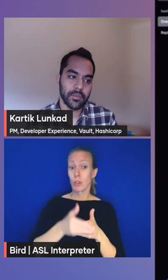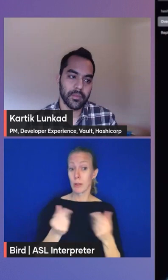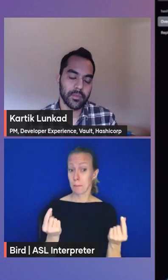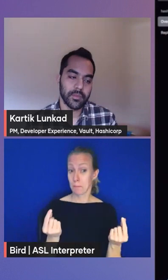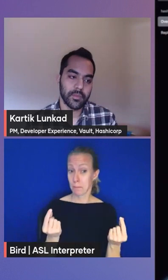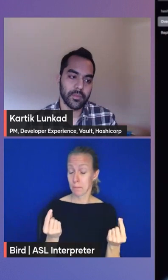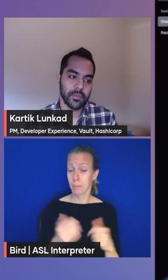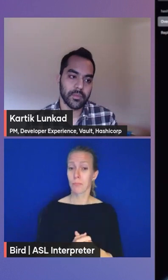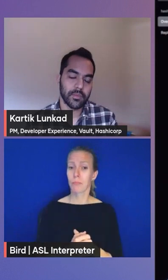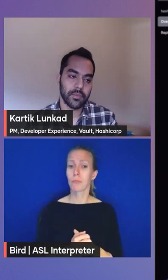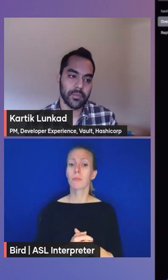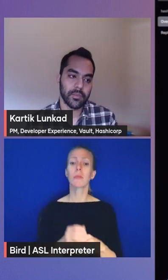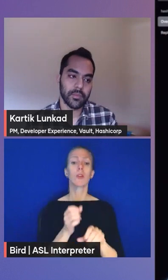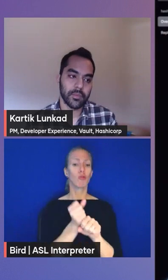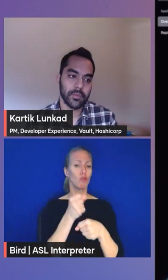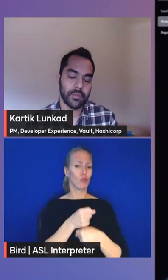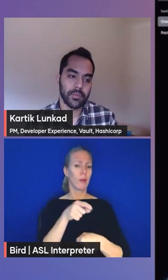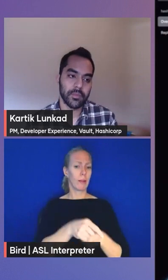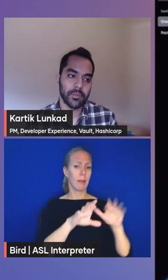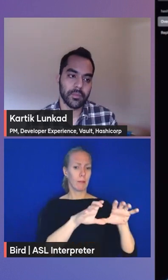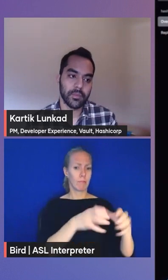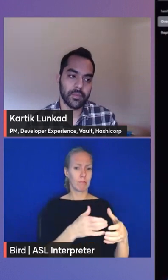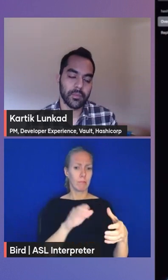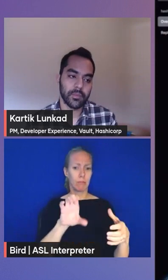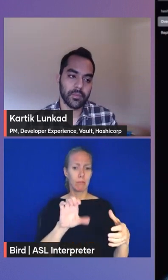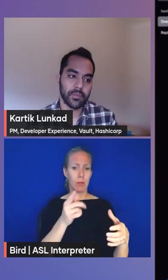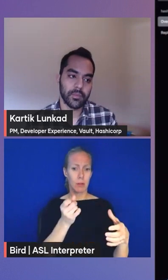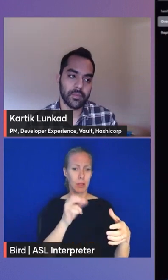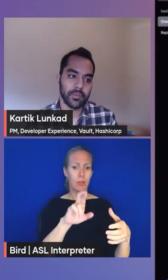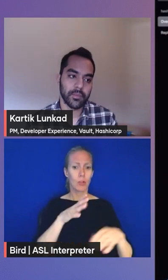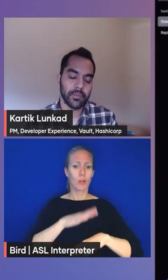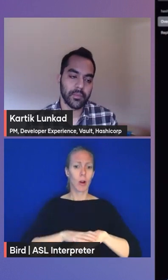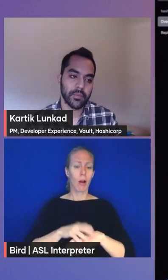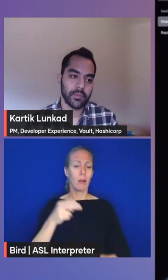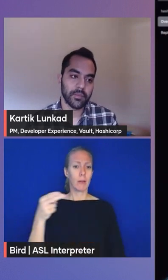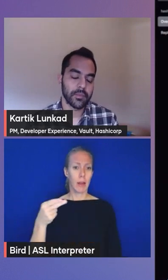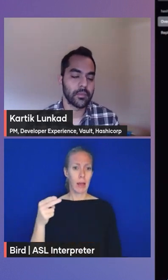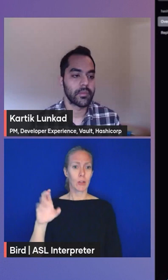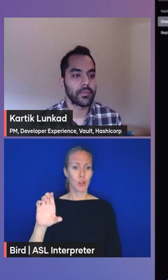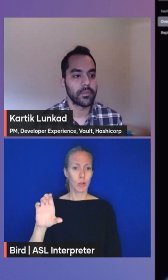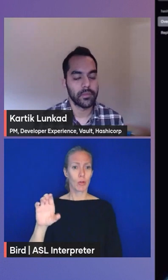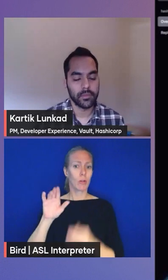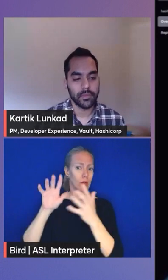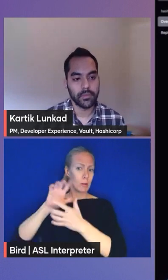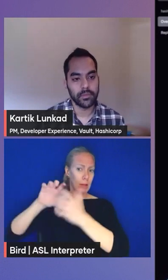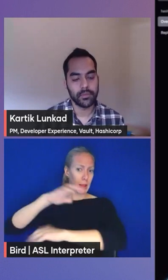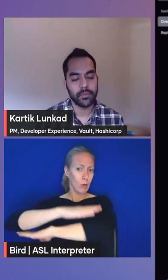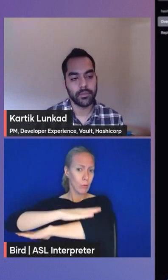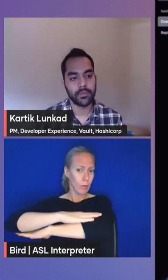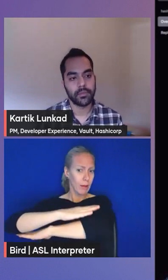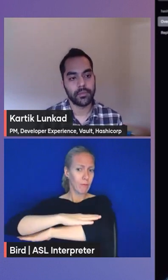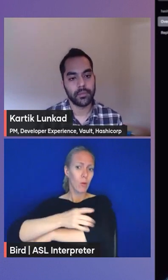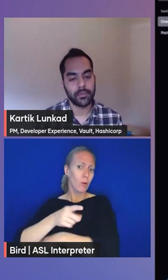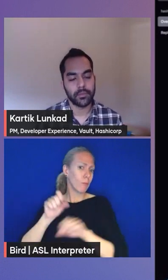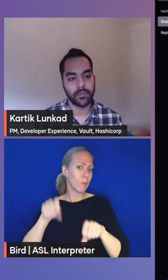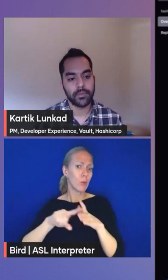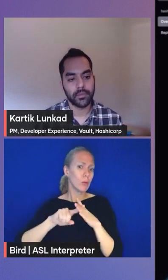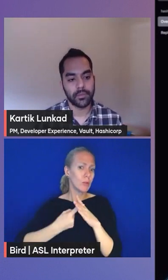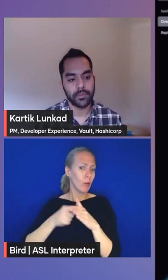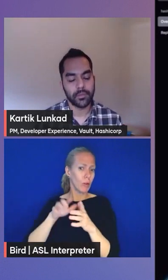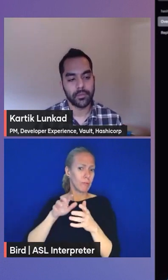and create the cluster on HashiCorp Cloud Platform. You could very well also start a cluster in your